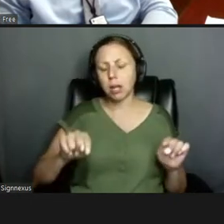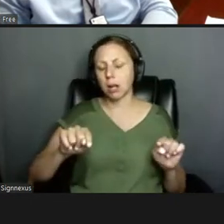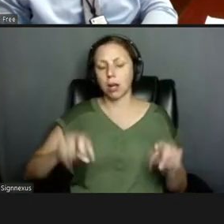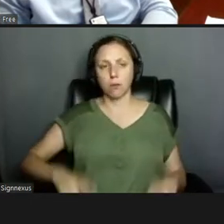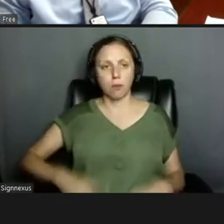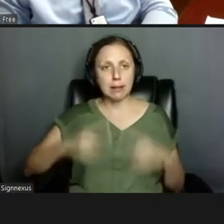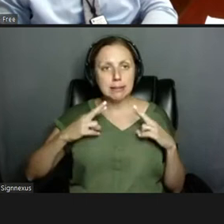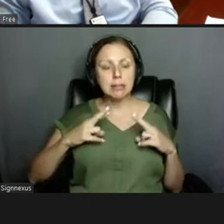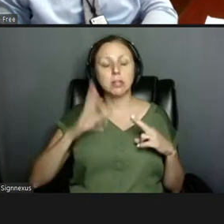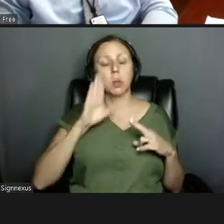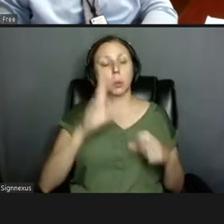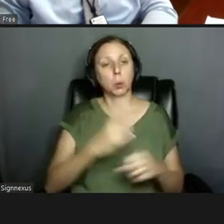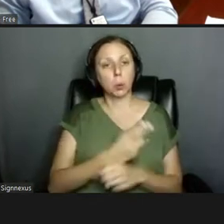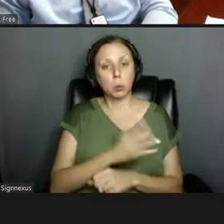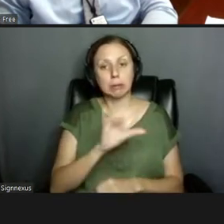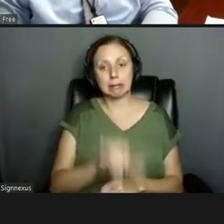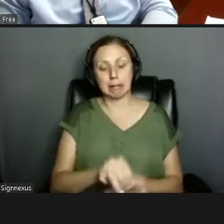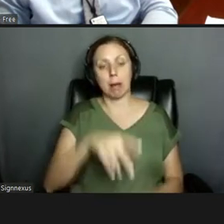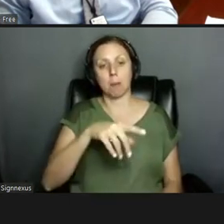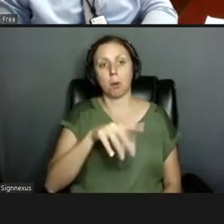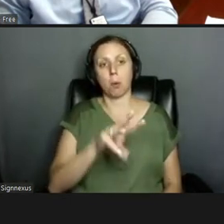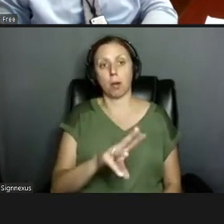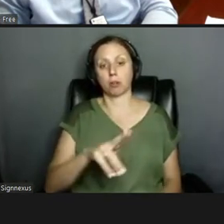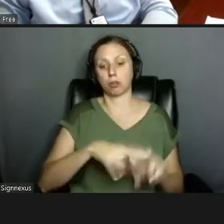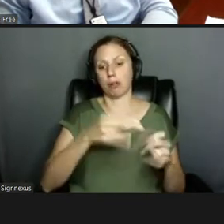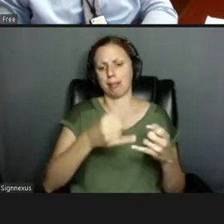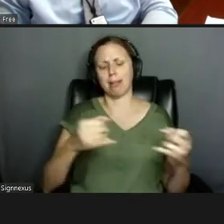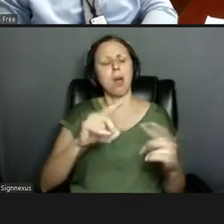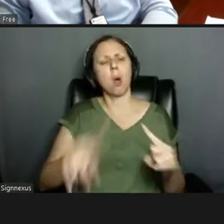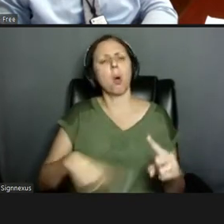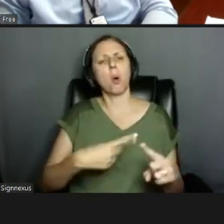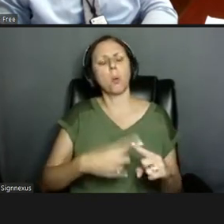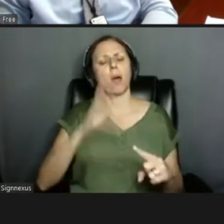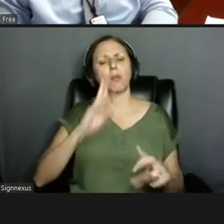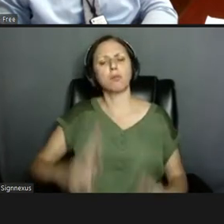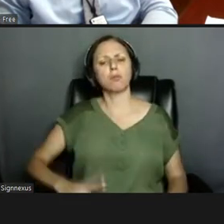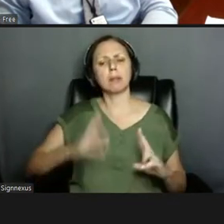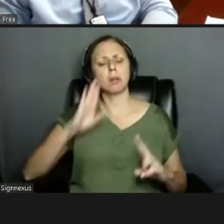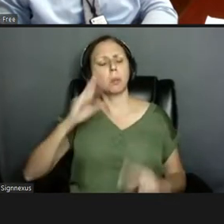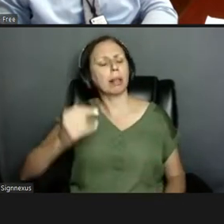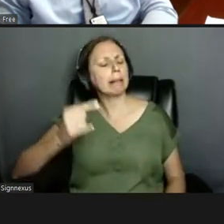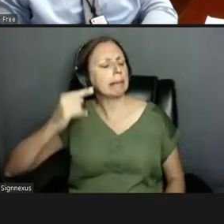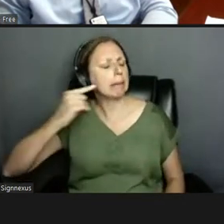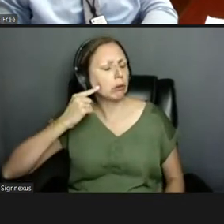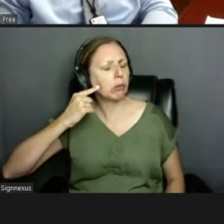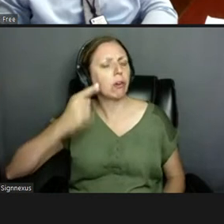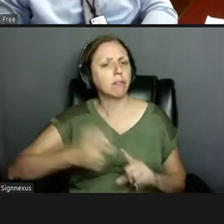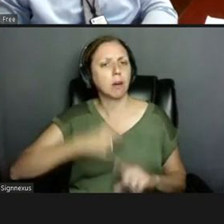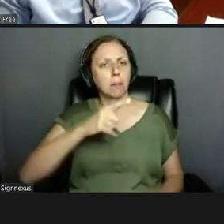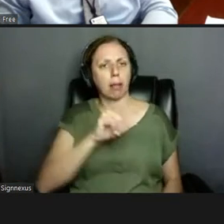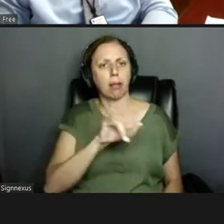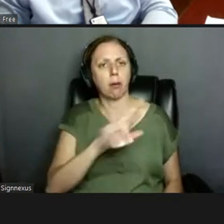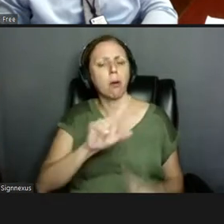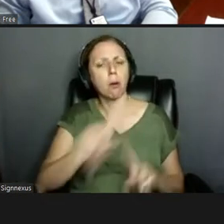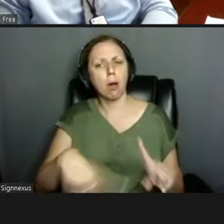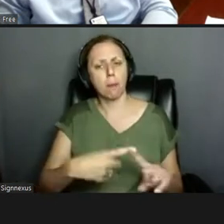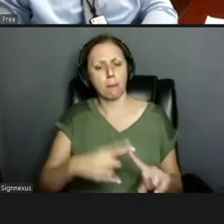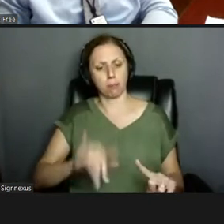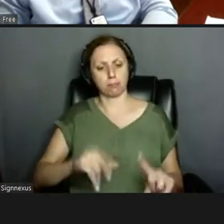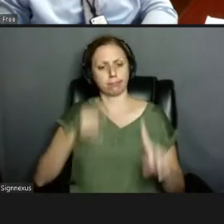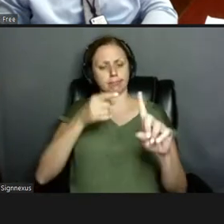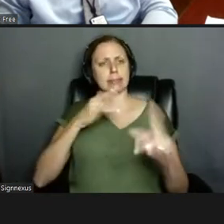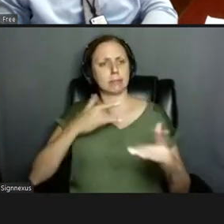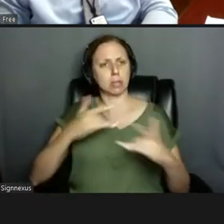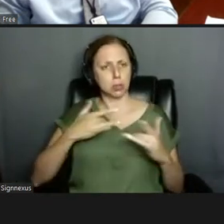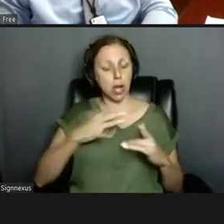who utilize the Port Washington line, when will they hear from the LIRR about these concerns and how